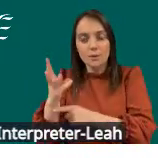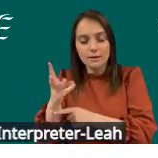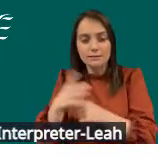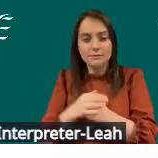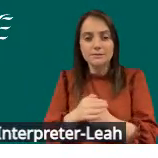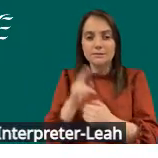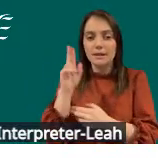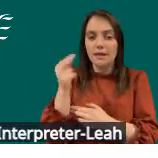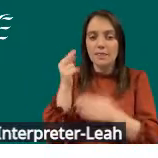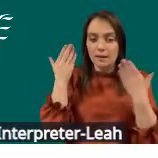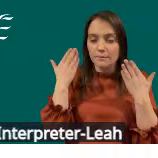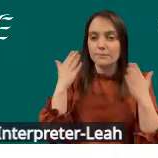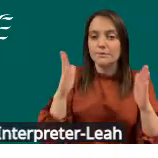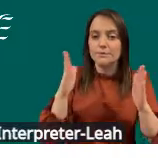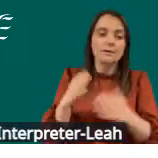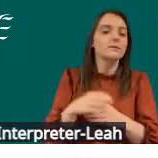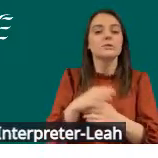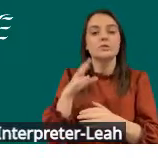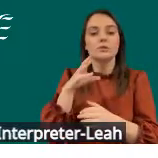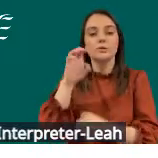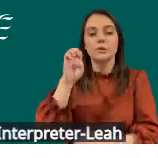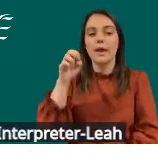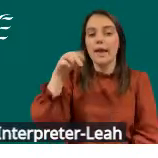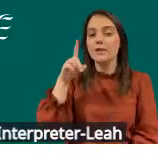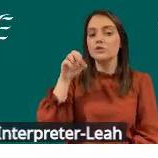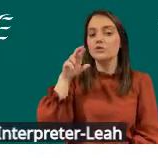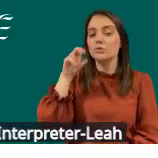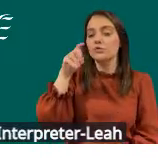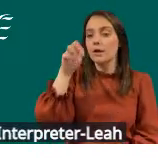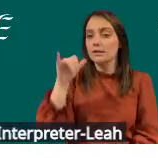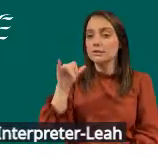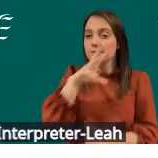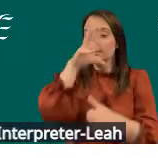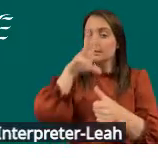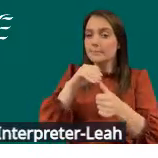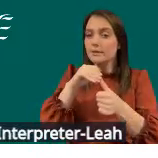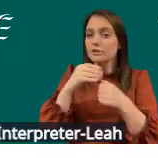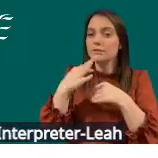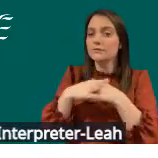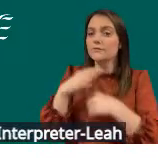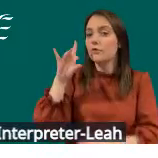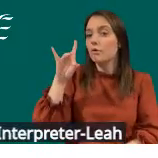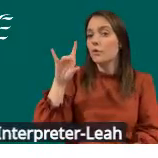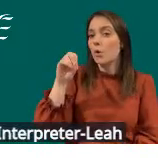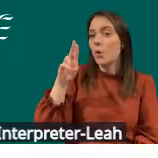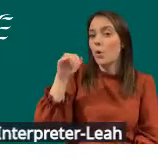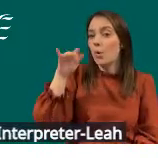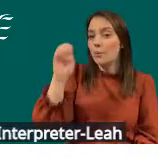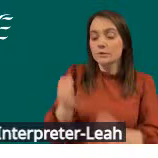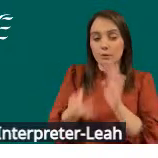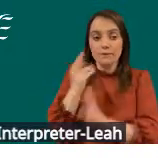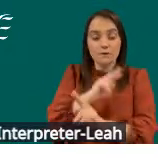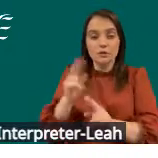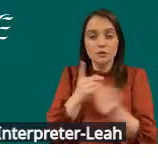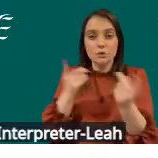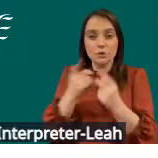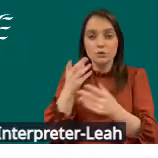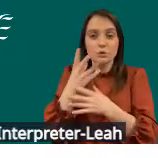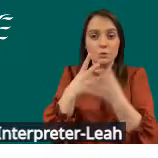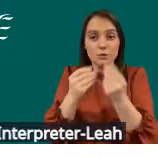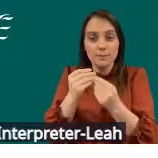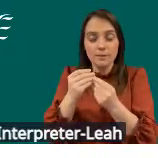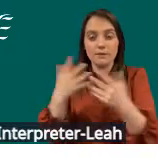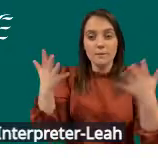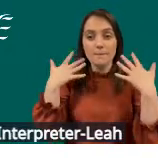the endocrinologist, who's the specialist in hormones. And some women could say that if you don't do something about my menopause, I'm going to end up in prison, and that's